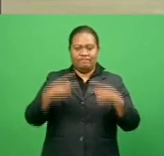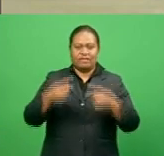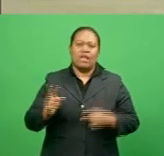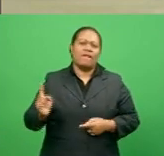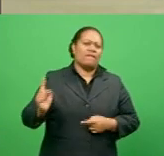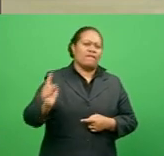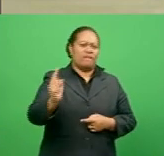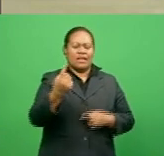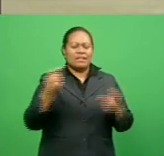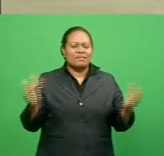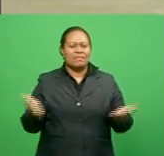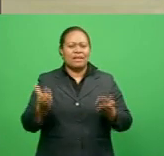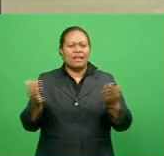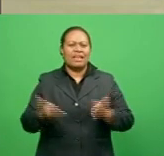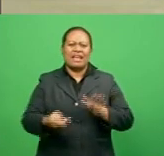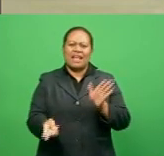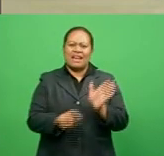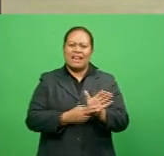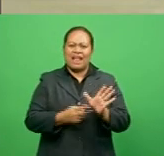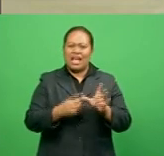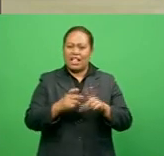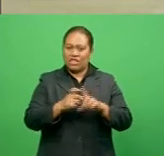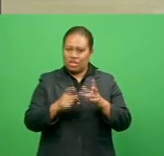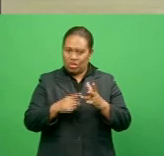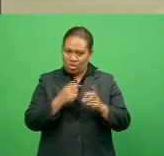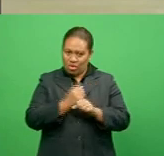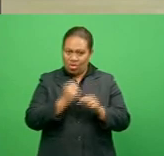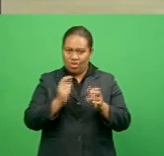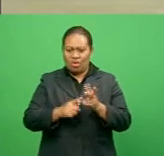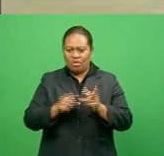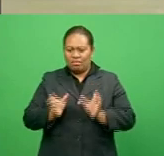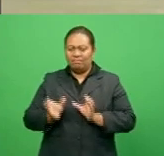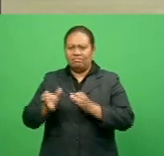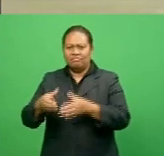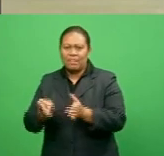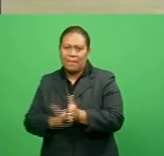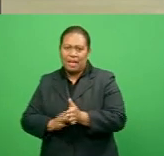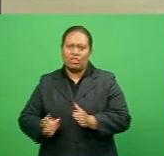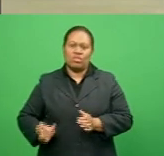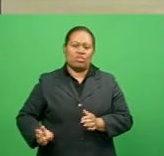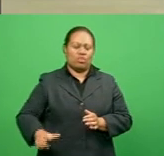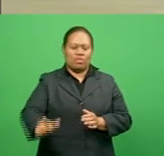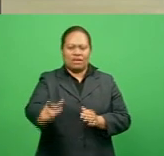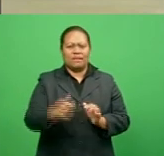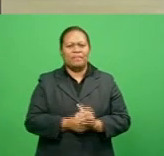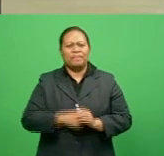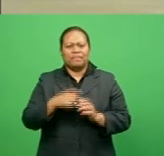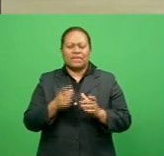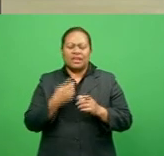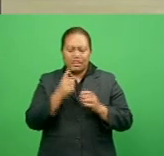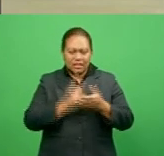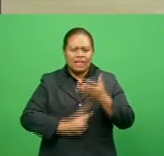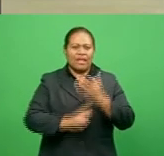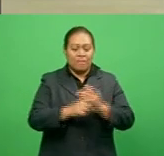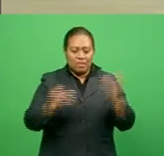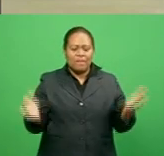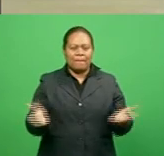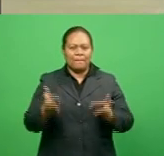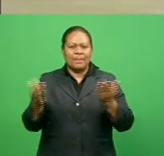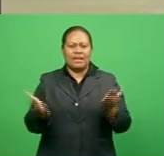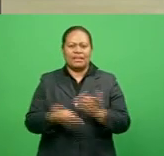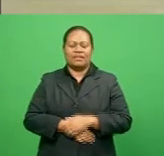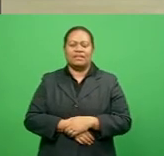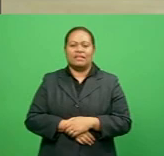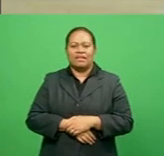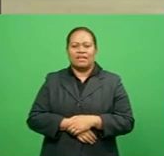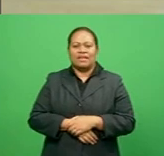for most players in the Nandongo team. Nandongo is one of the sides featuring in the senior division, which will now be played at the Uprising